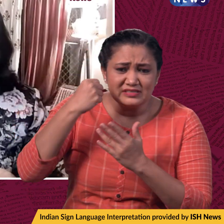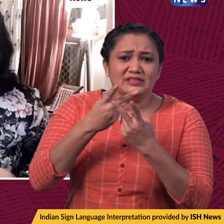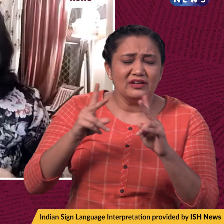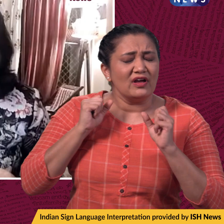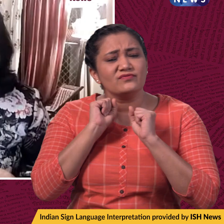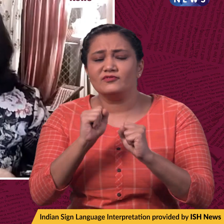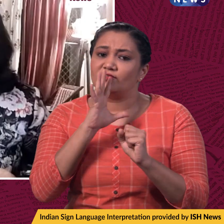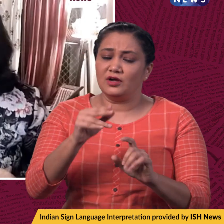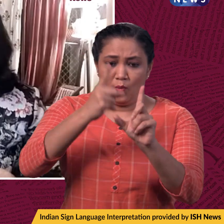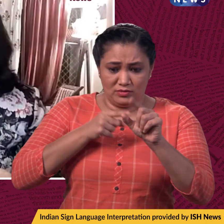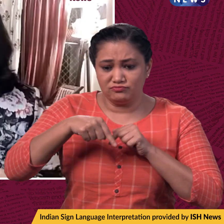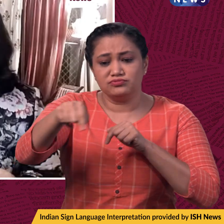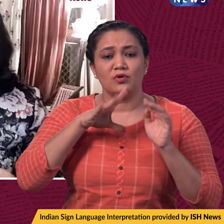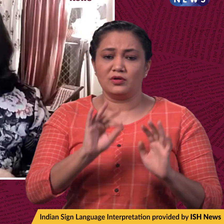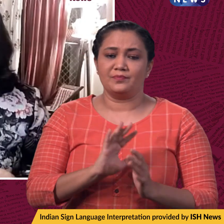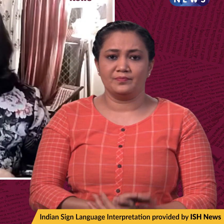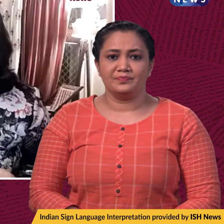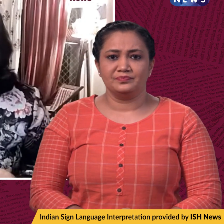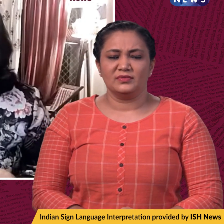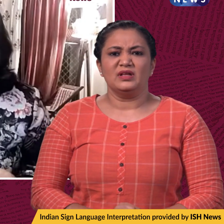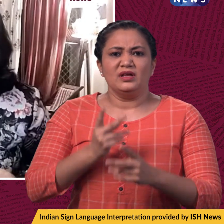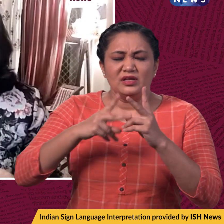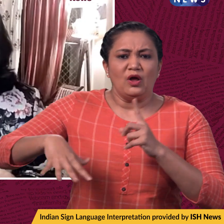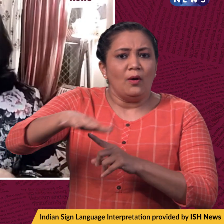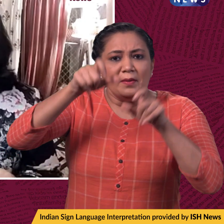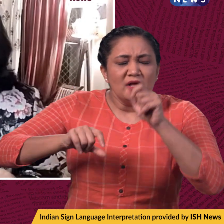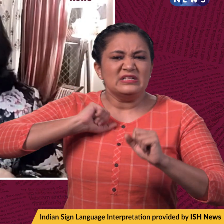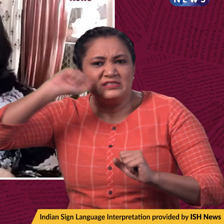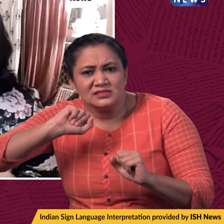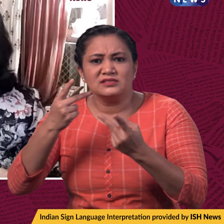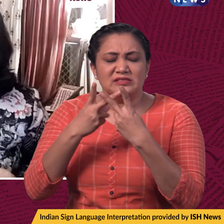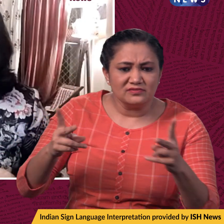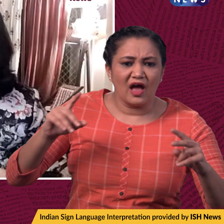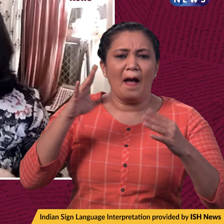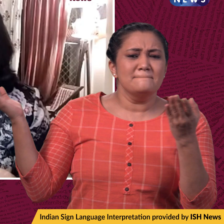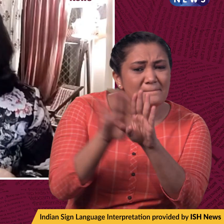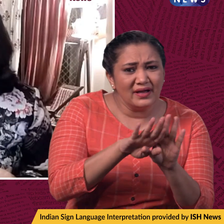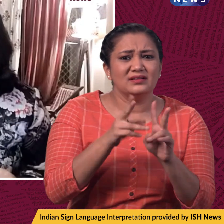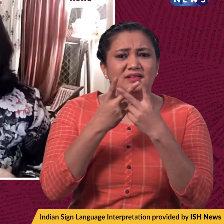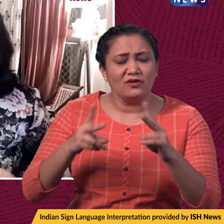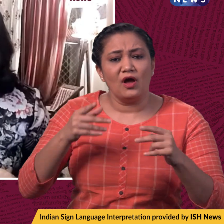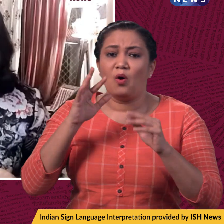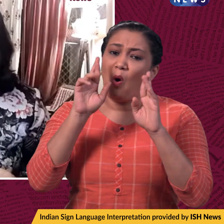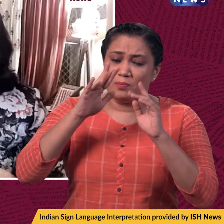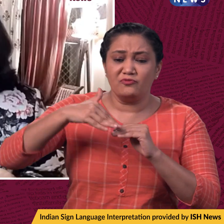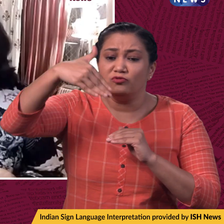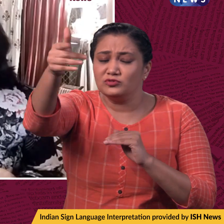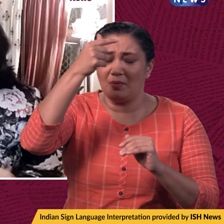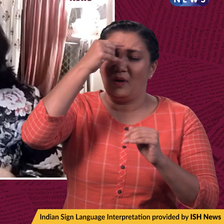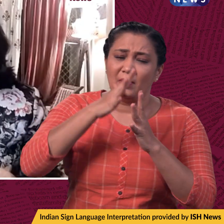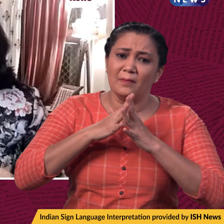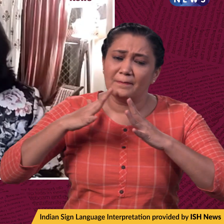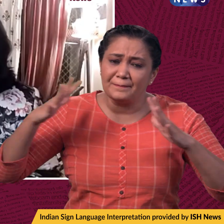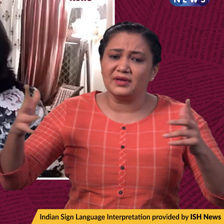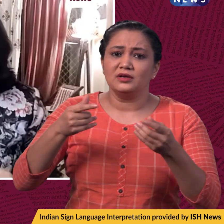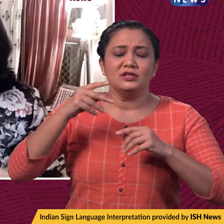fiscal difficulties. It also said that the intensifying social unrest and sporadic curfews are likely to further strain